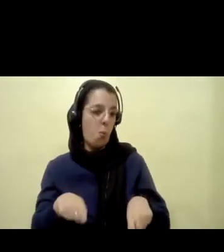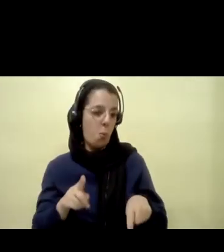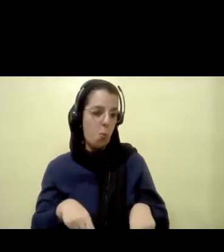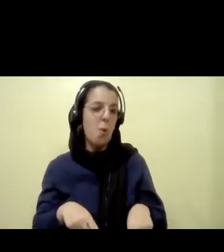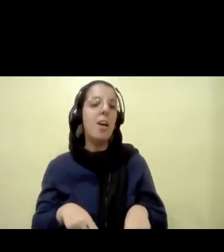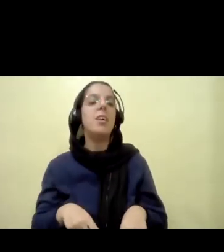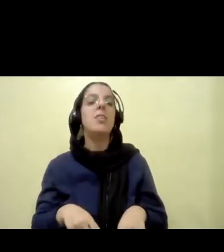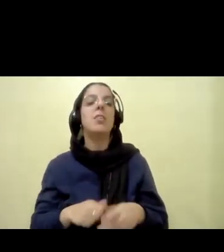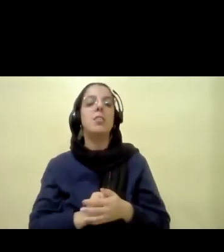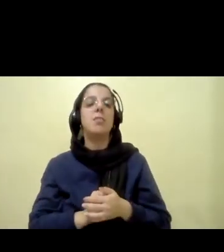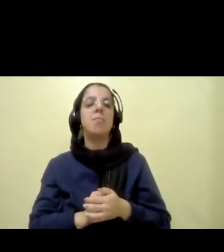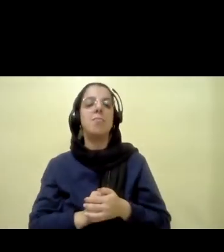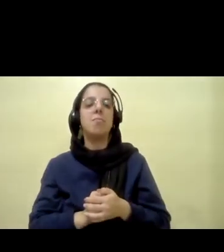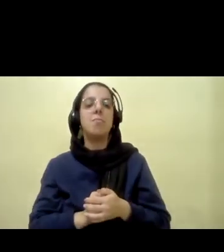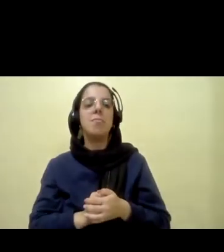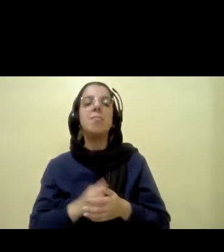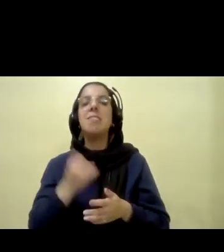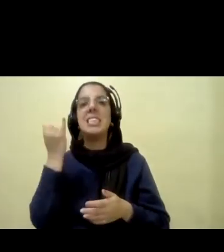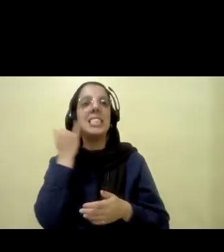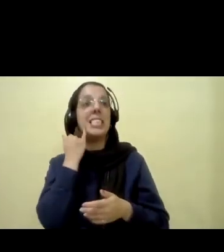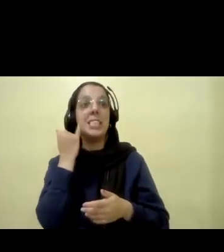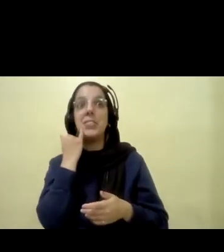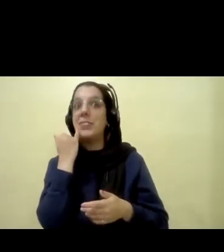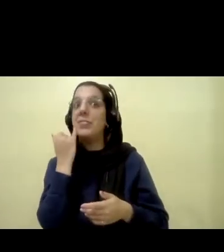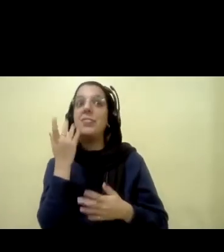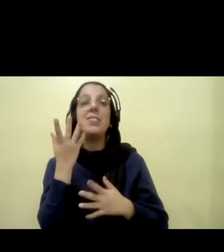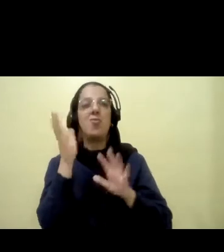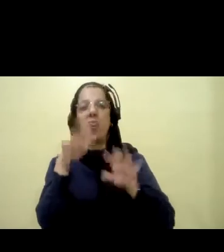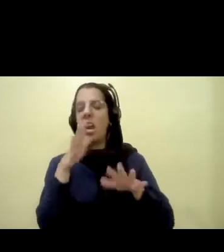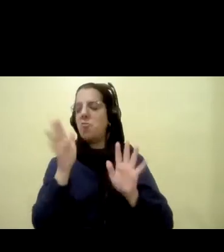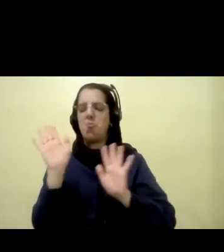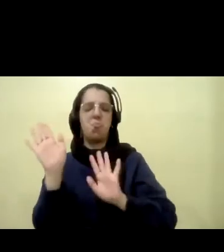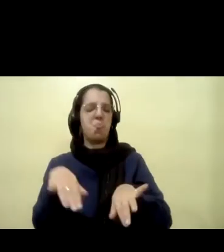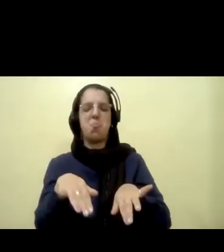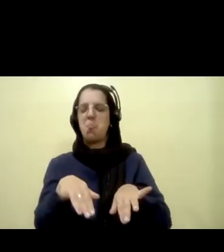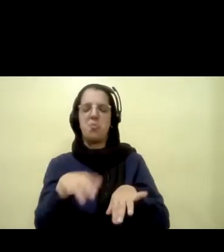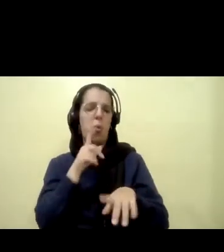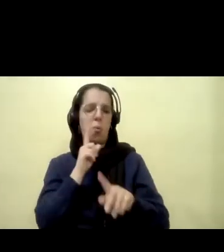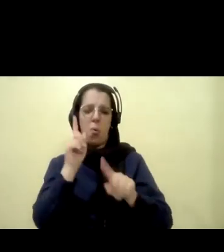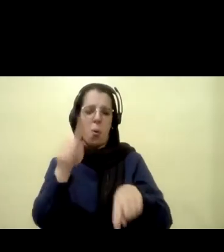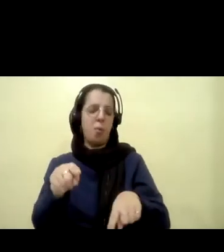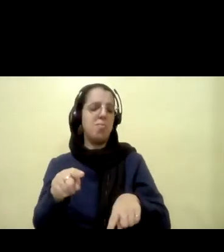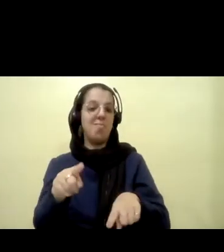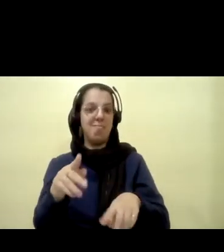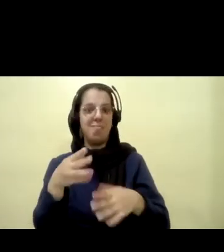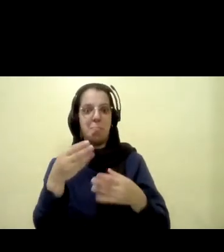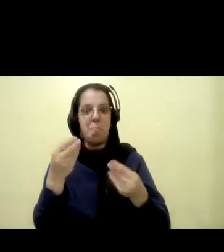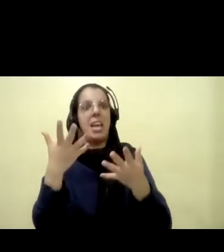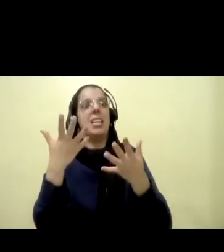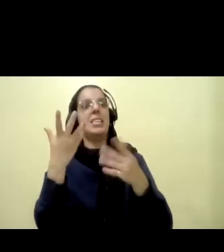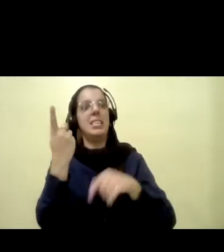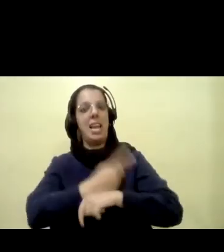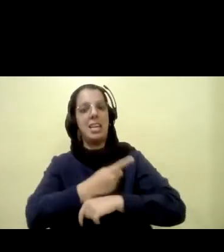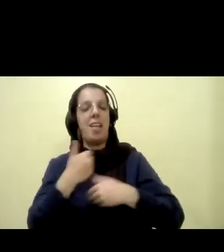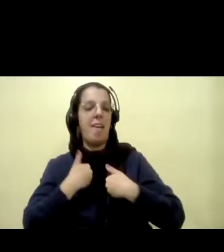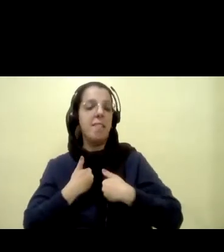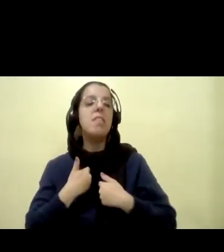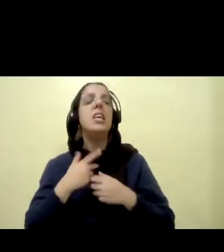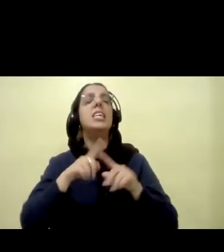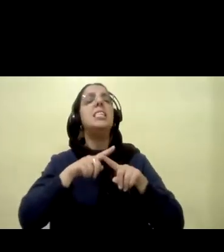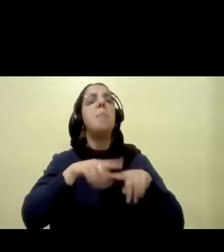booked, you don't need to replace that one single date. Just let it go. It really depends on the scope and scale and flexibility of your project. If